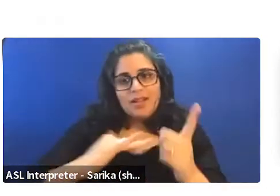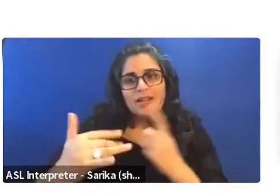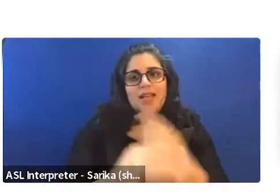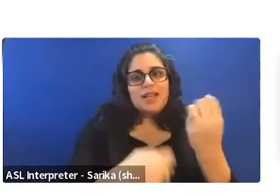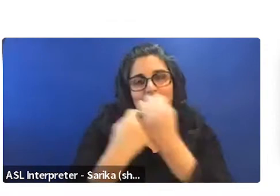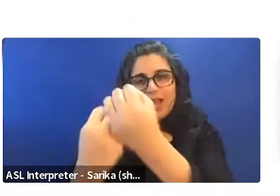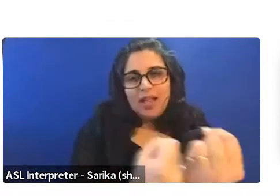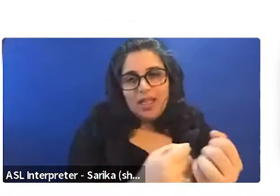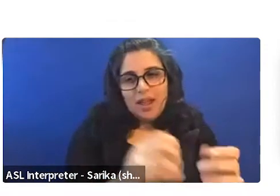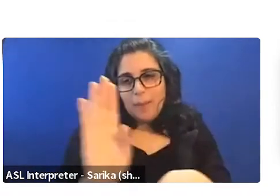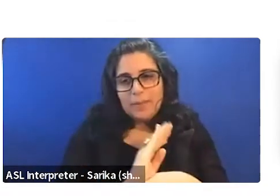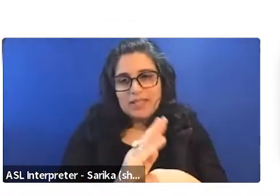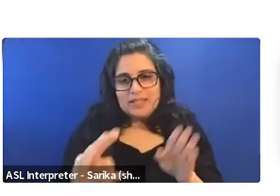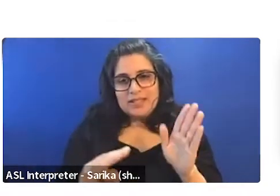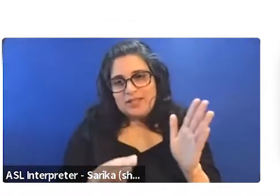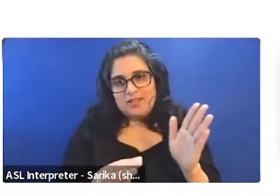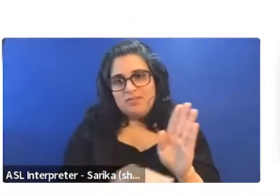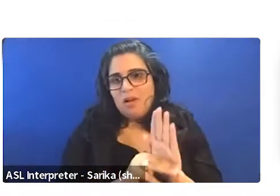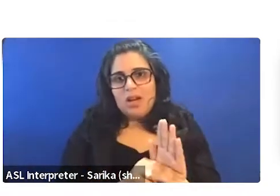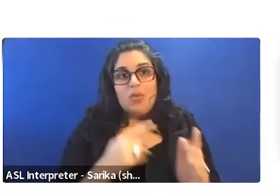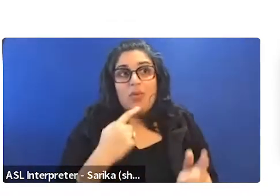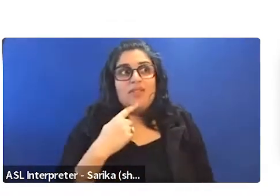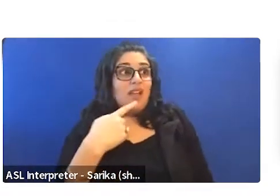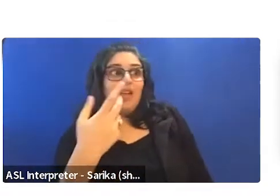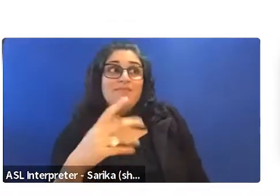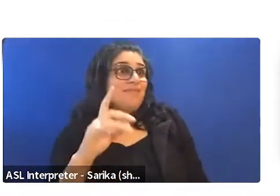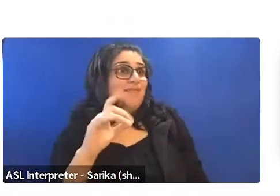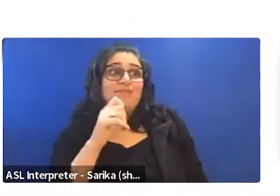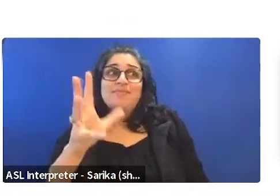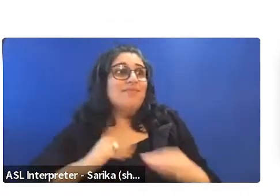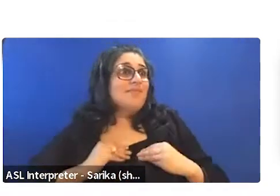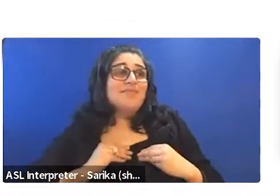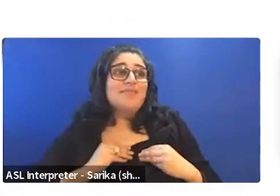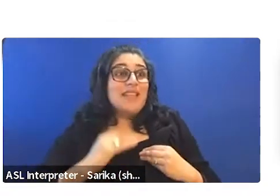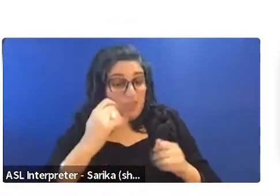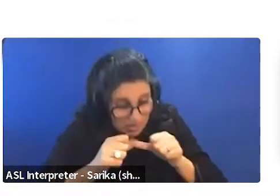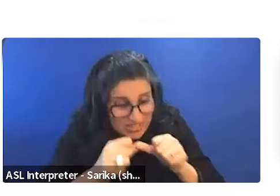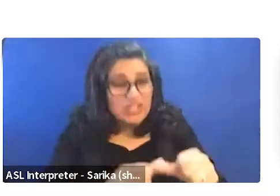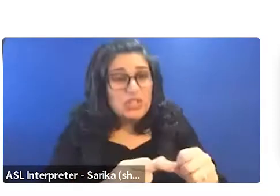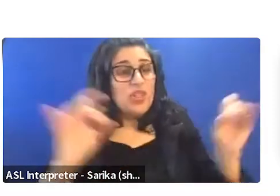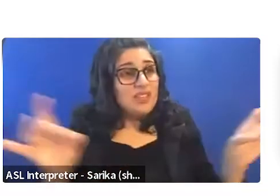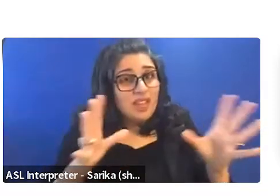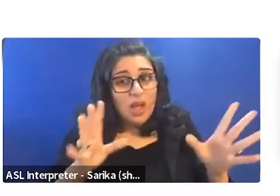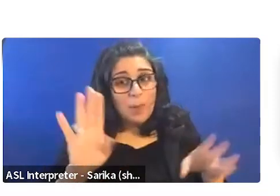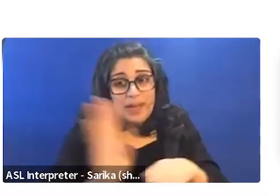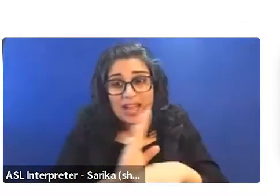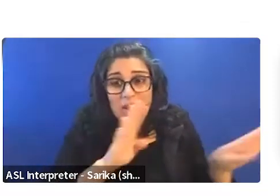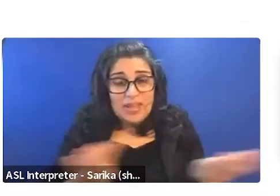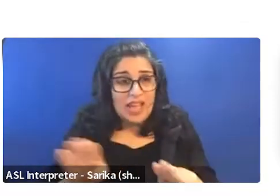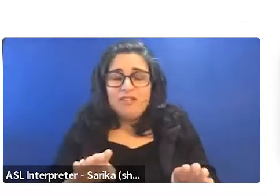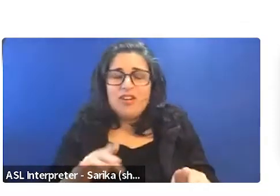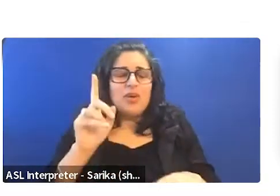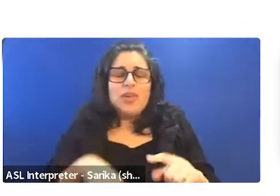business model, and say this is unacceptable, and you can't sustain your business model if you continue this unsustainable behavior. And